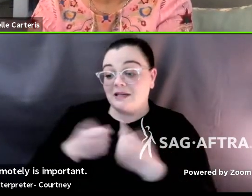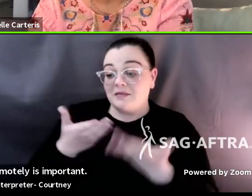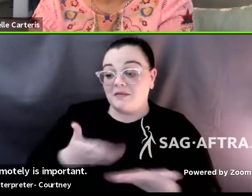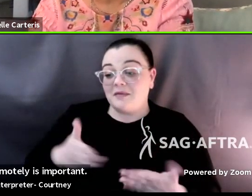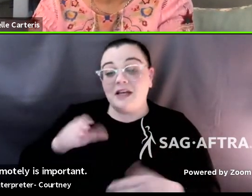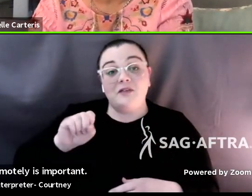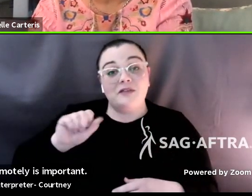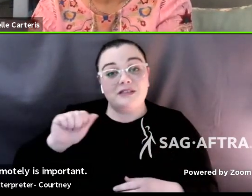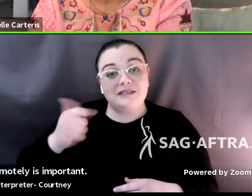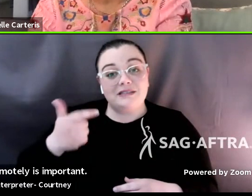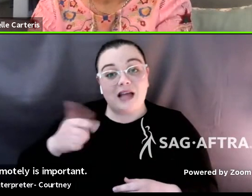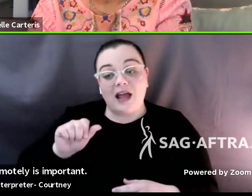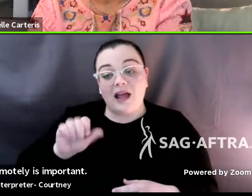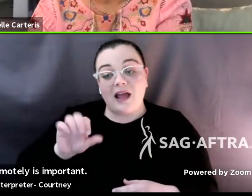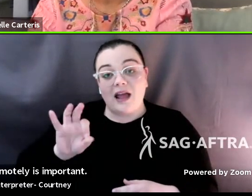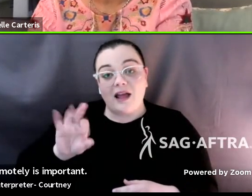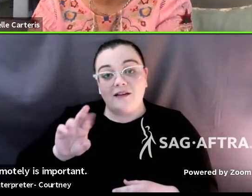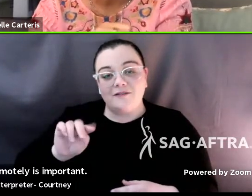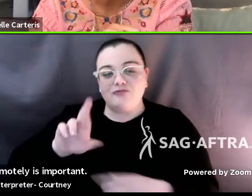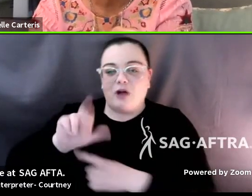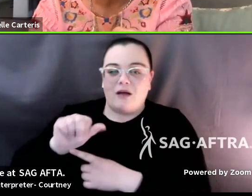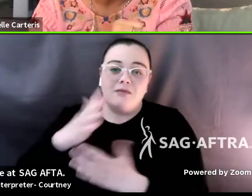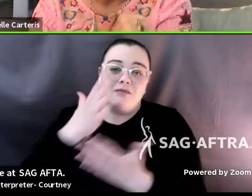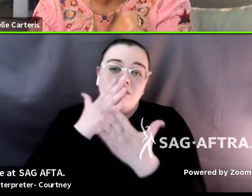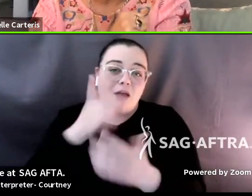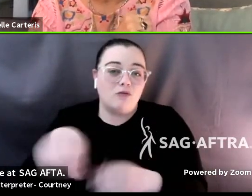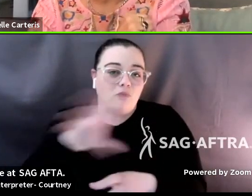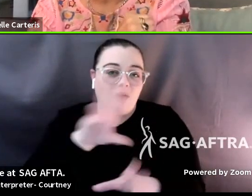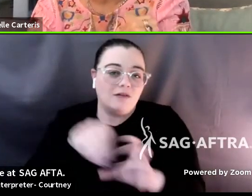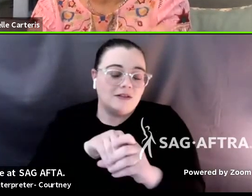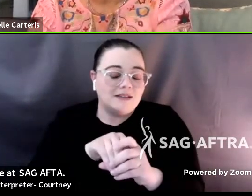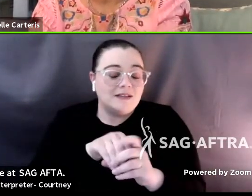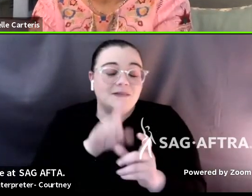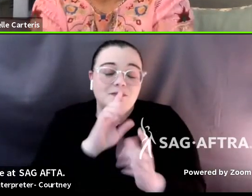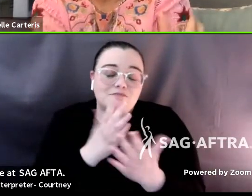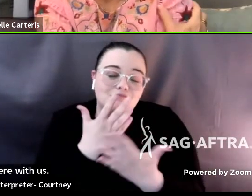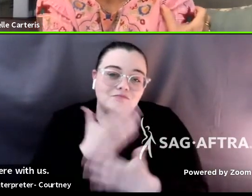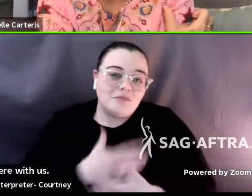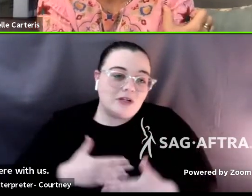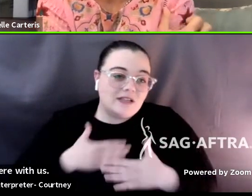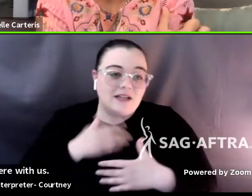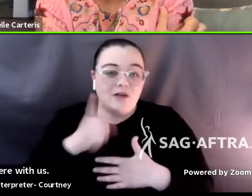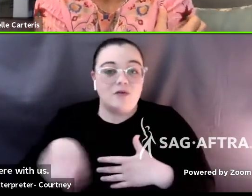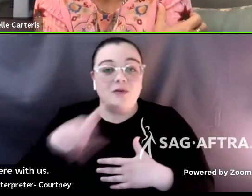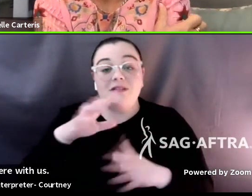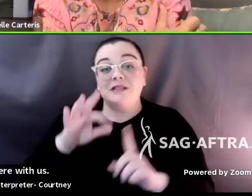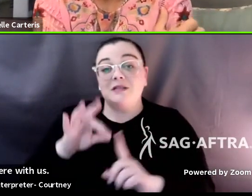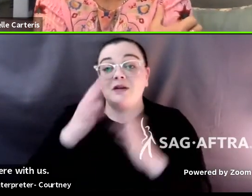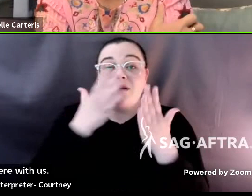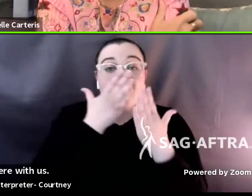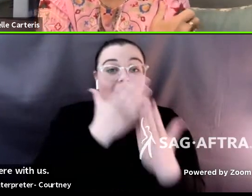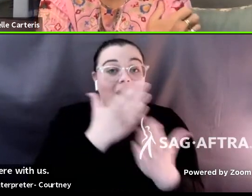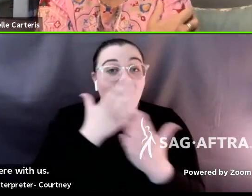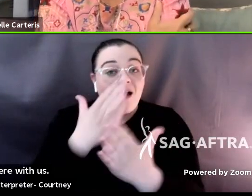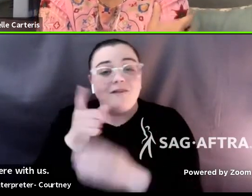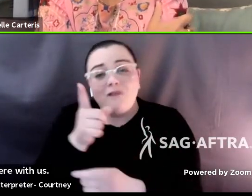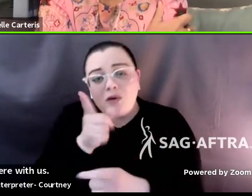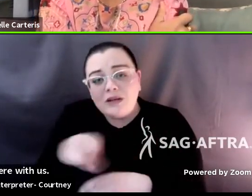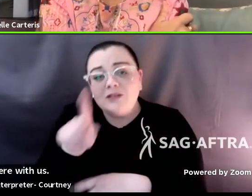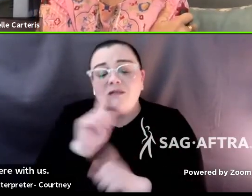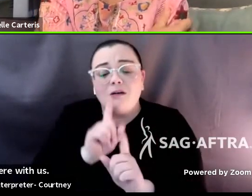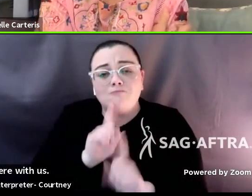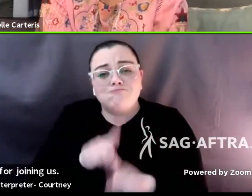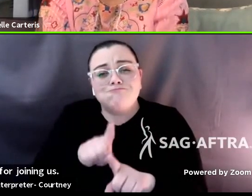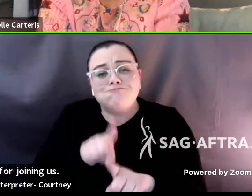all for taking time to be here with us. It's been a true pleasure having you join us, and special thanks to each one of you who've been tuning in every week.